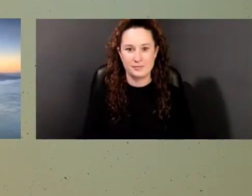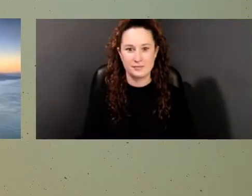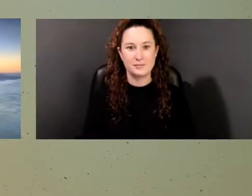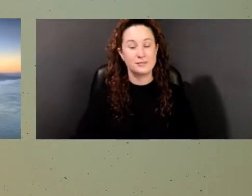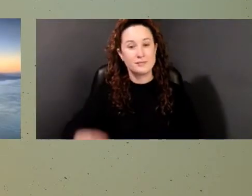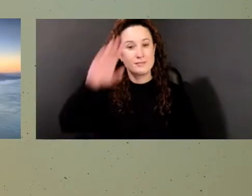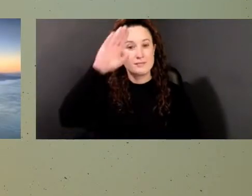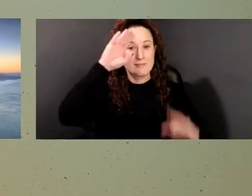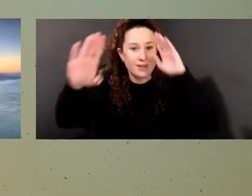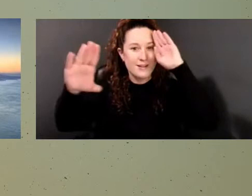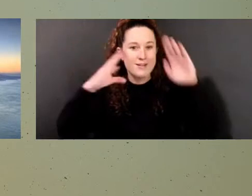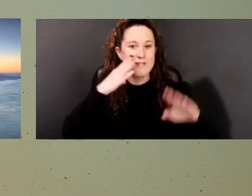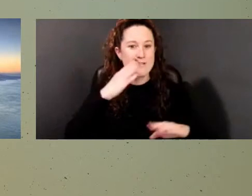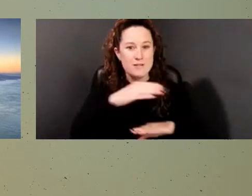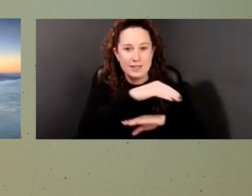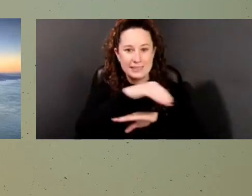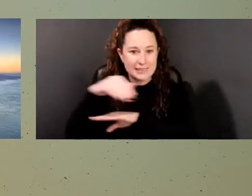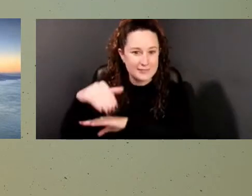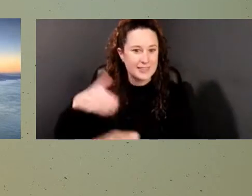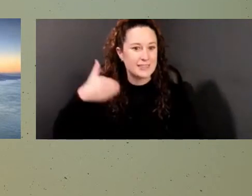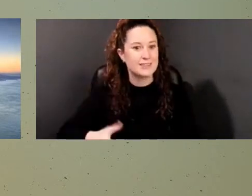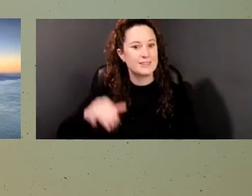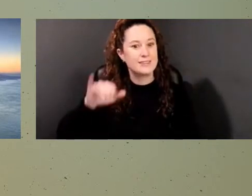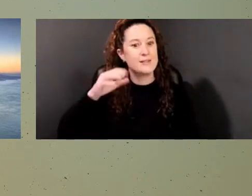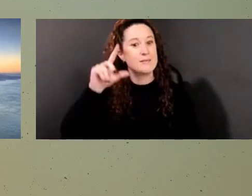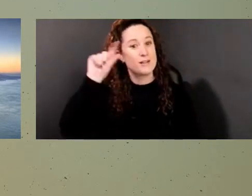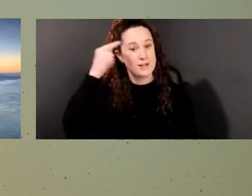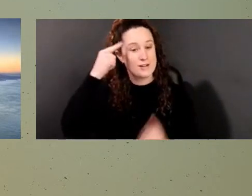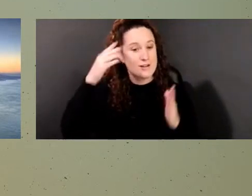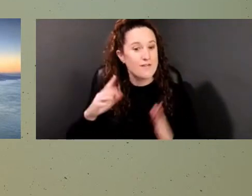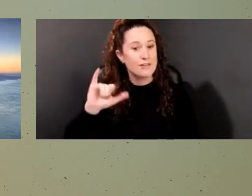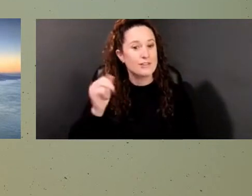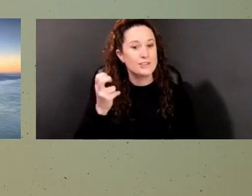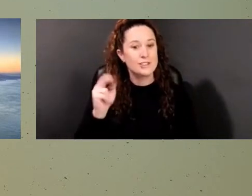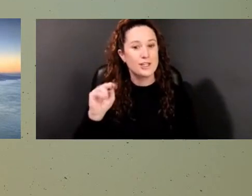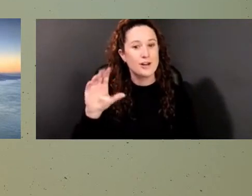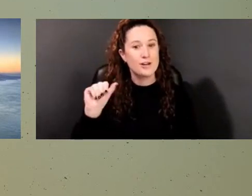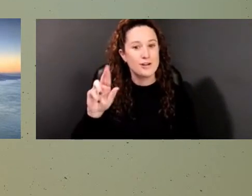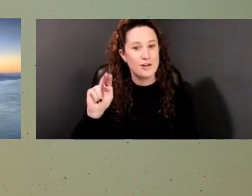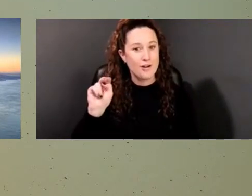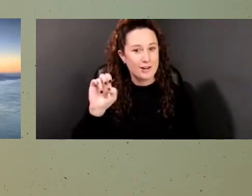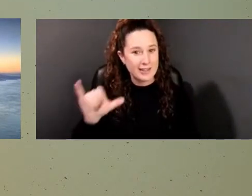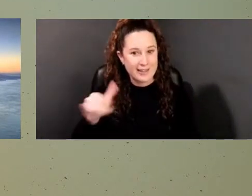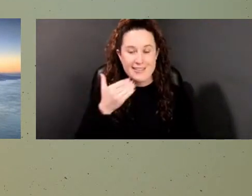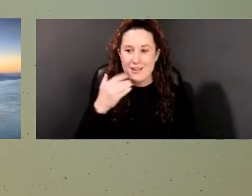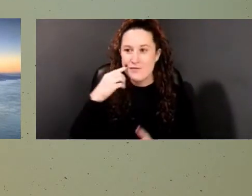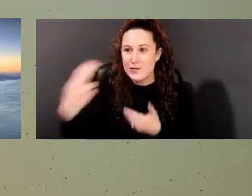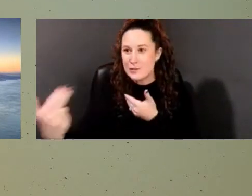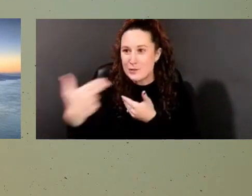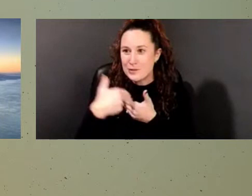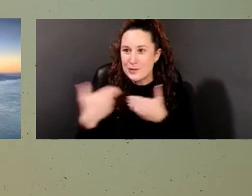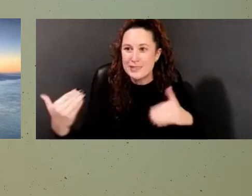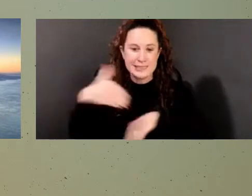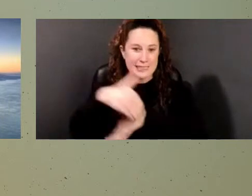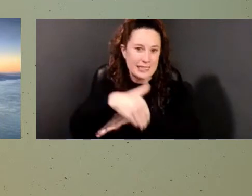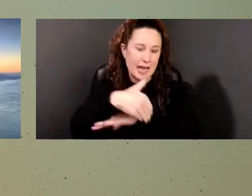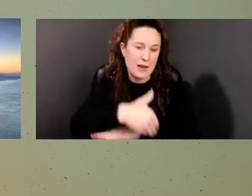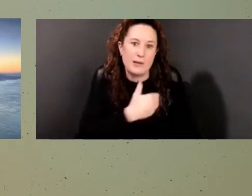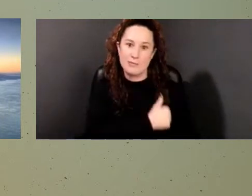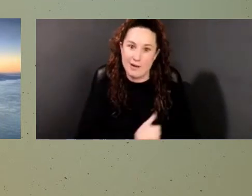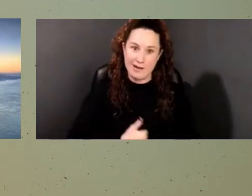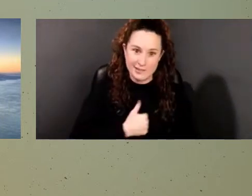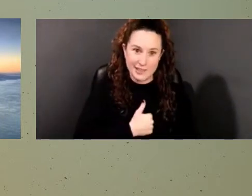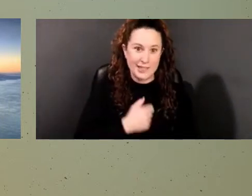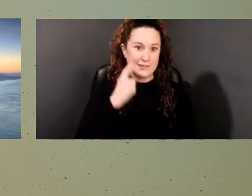Good evening, everyone. I'm Governor John Carney. Thank you for joining us tonight. We apologize for the little bit of delay.